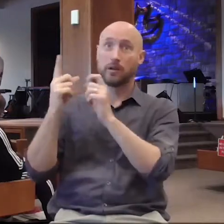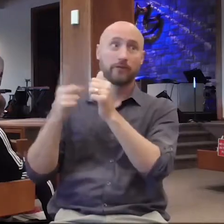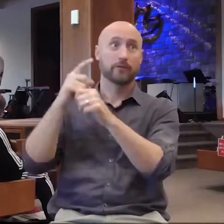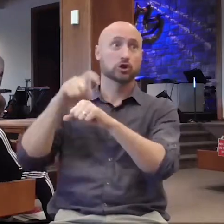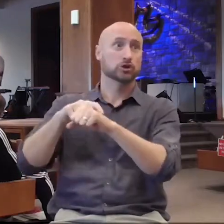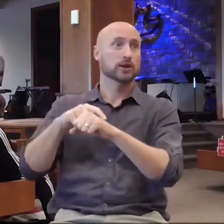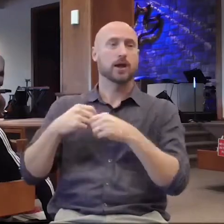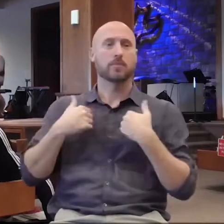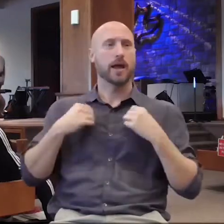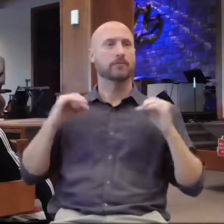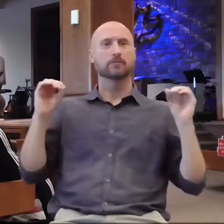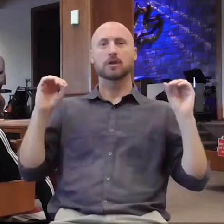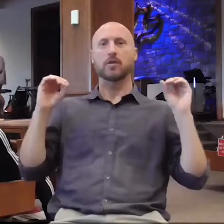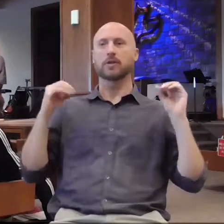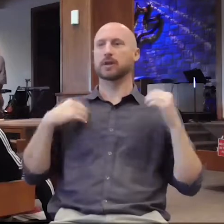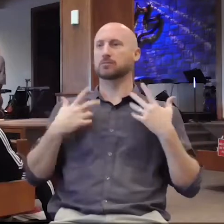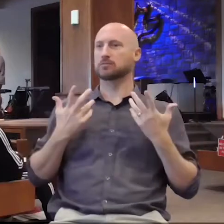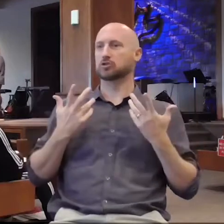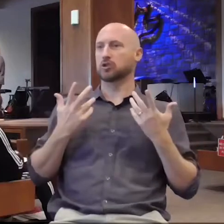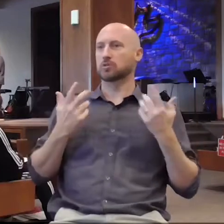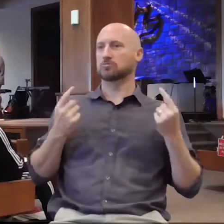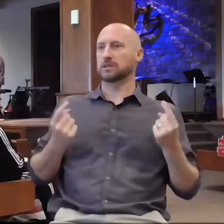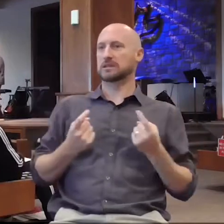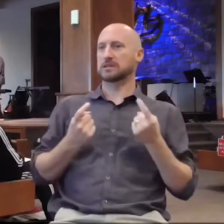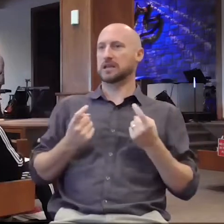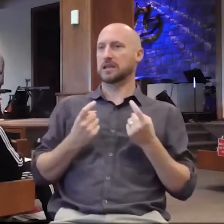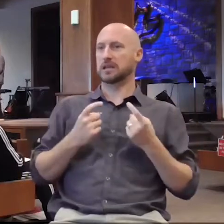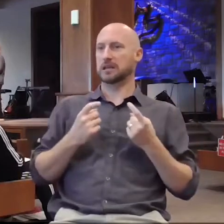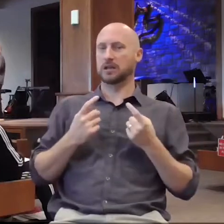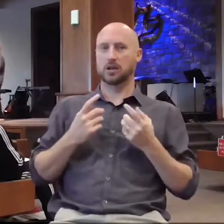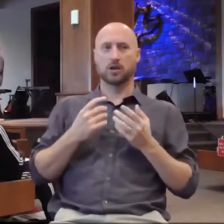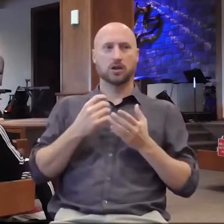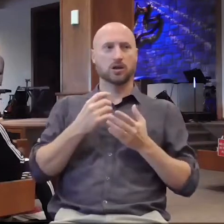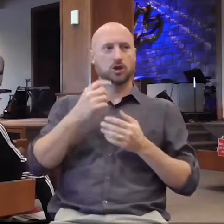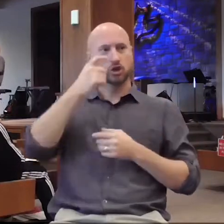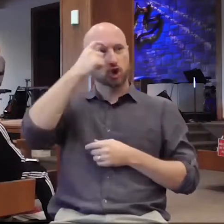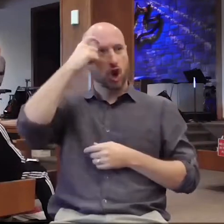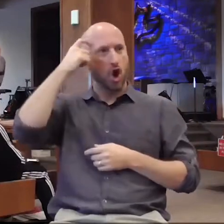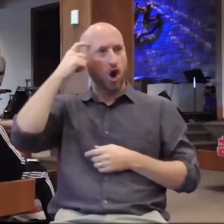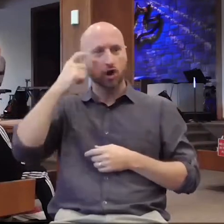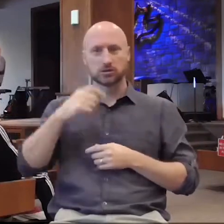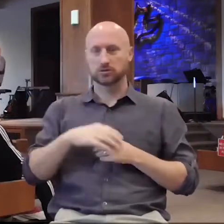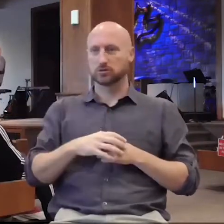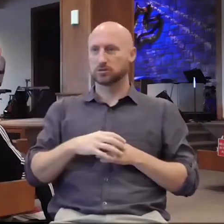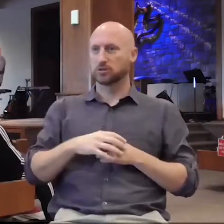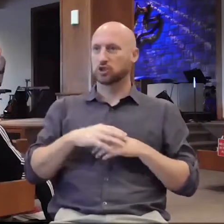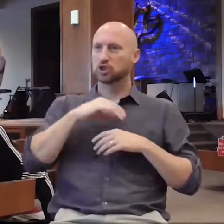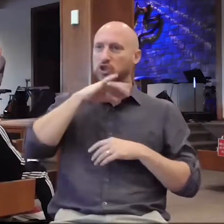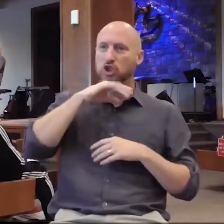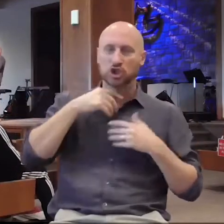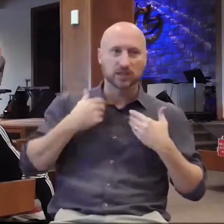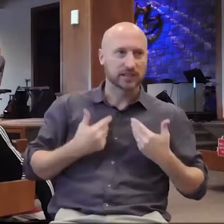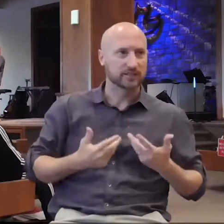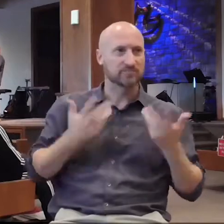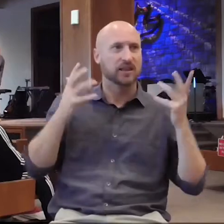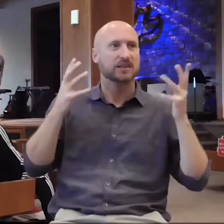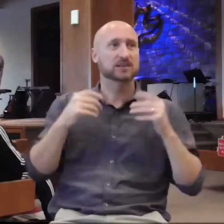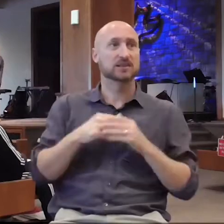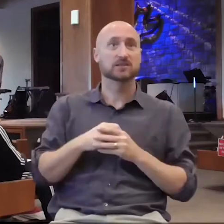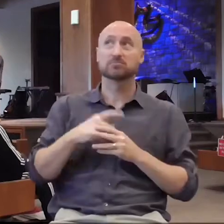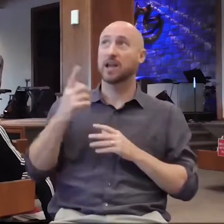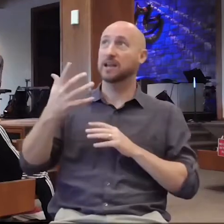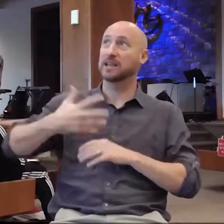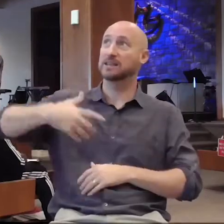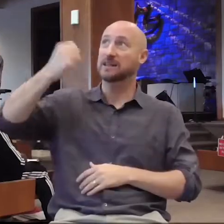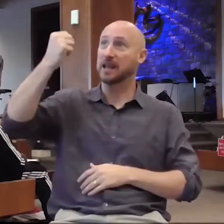but stains and wounds and we're dirty, and he takes us, and then what's in front of us is